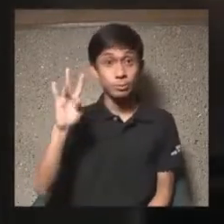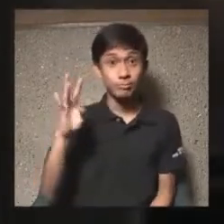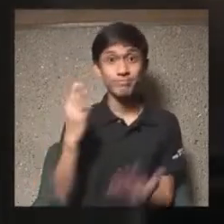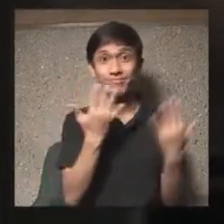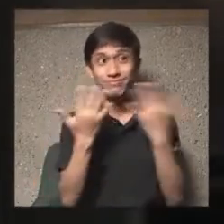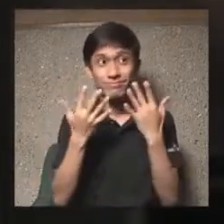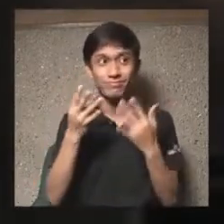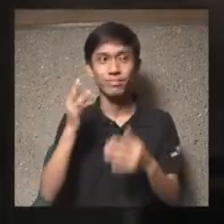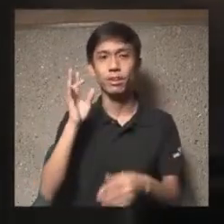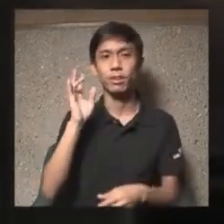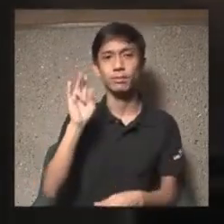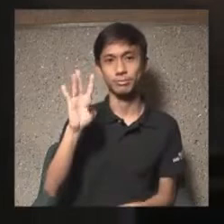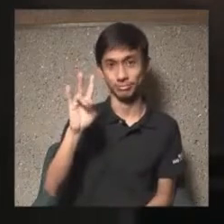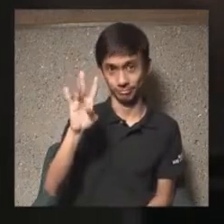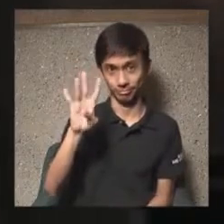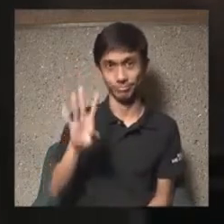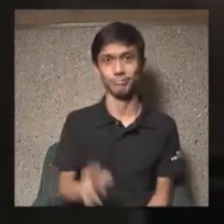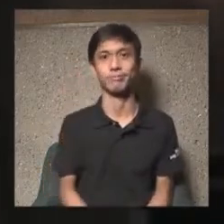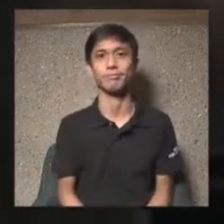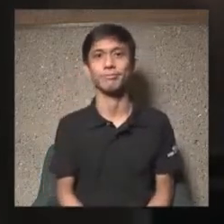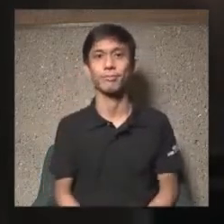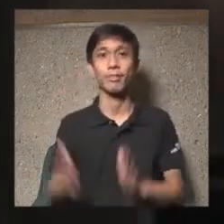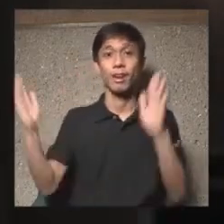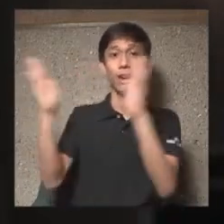Sisters Chapel to pray?